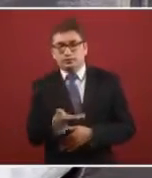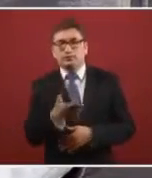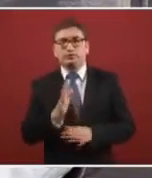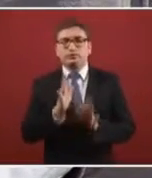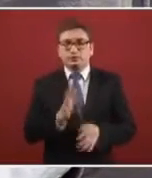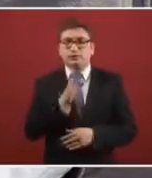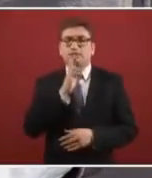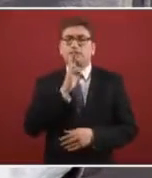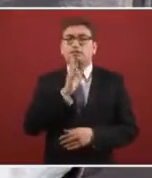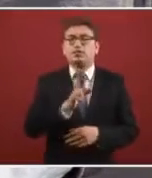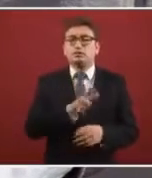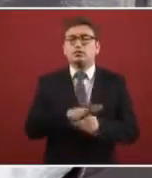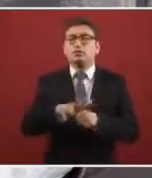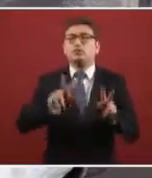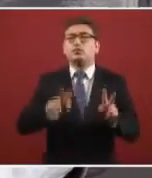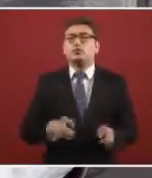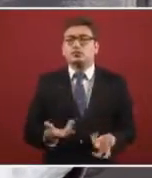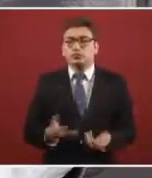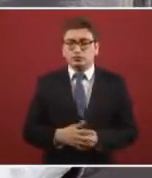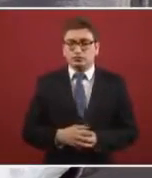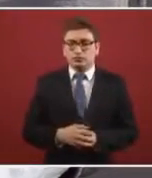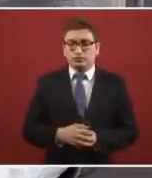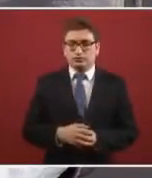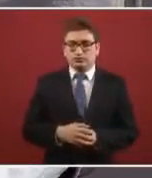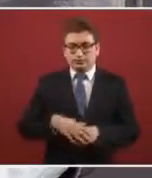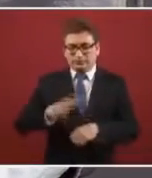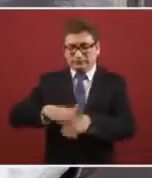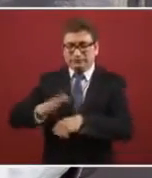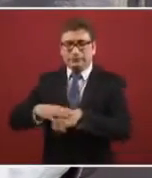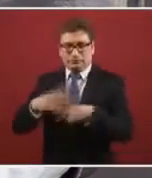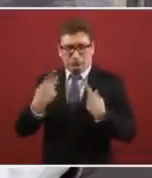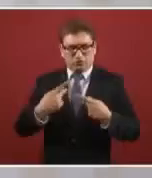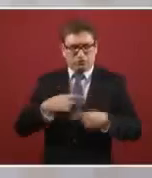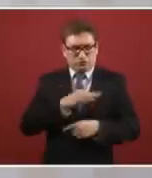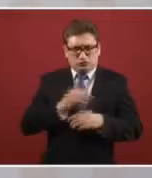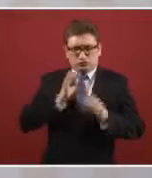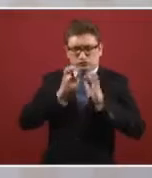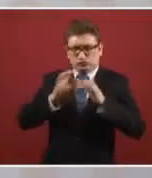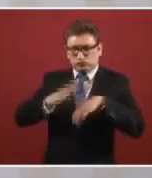lo de regarding la consulta the consult,